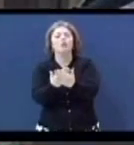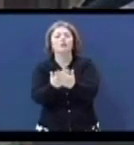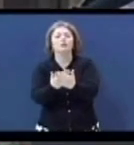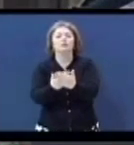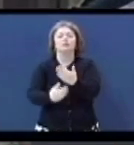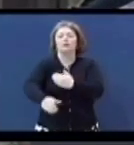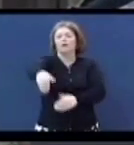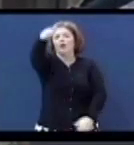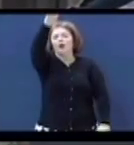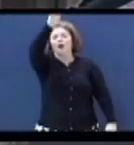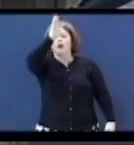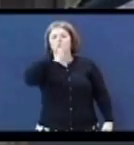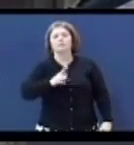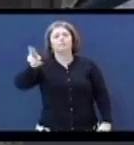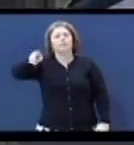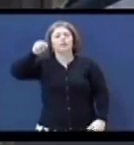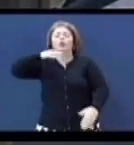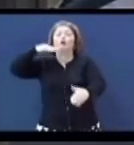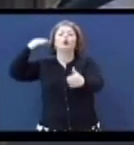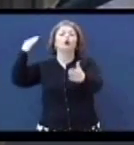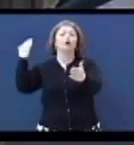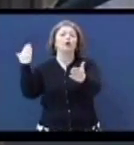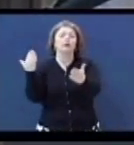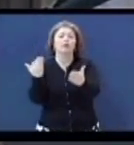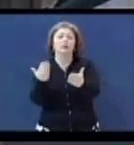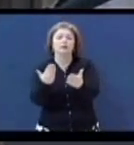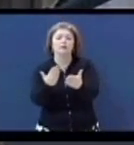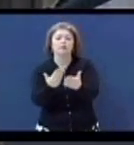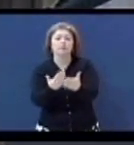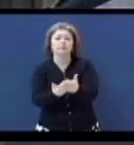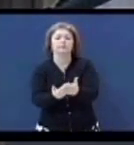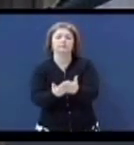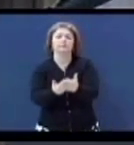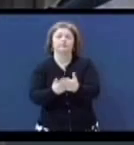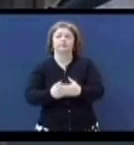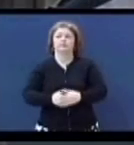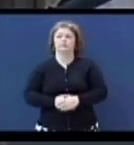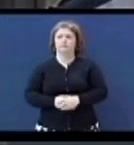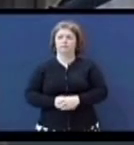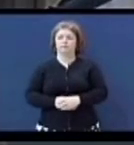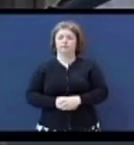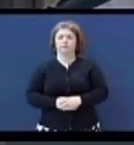all, God's been good.